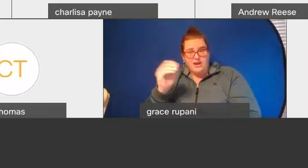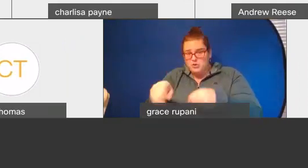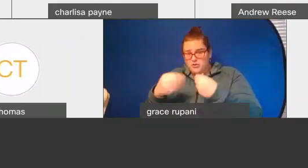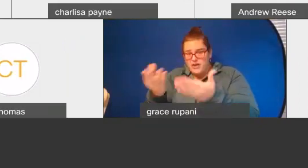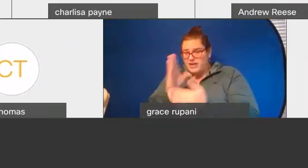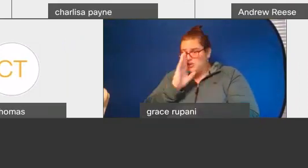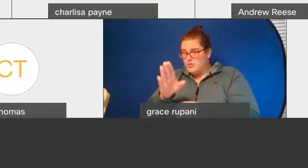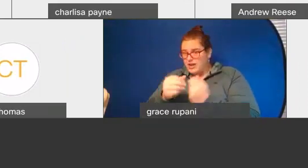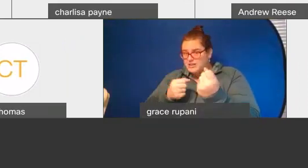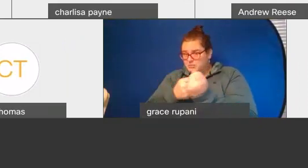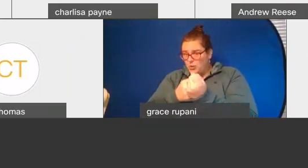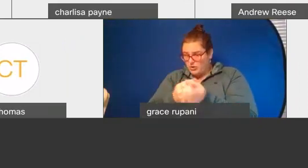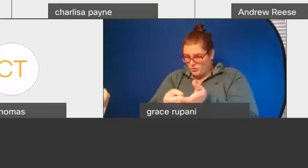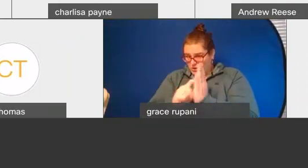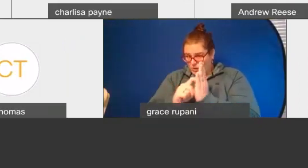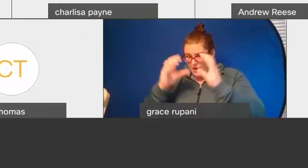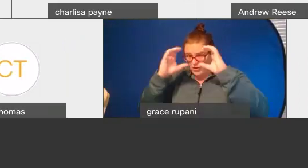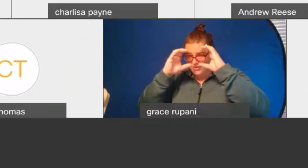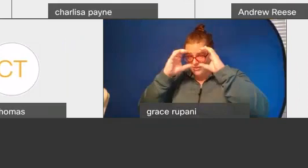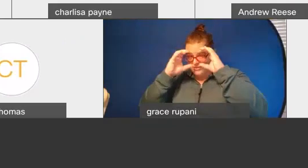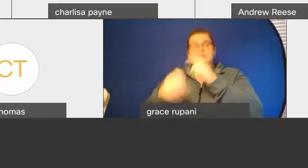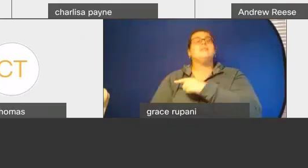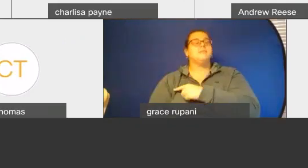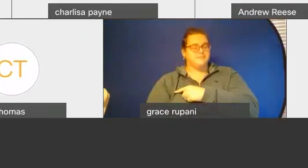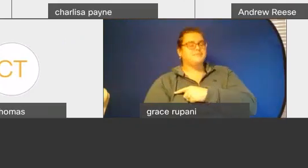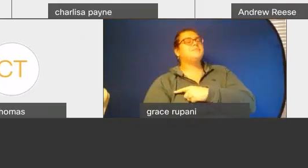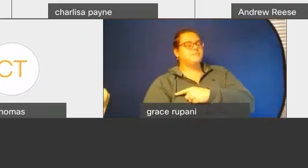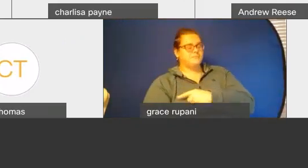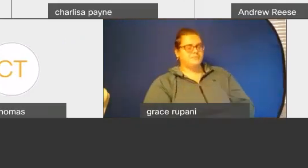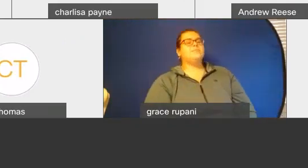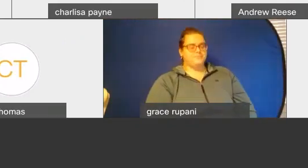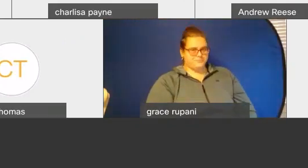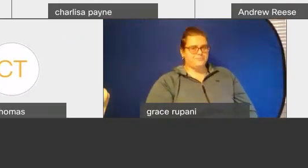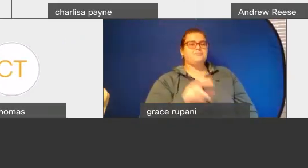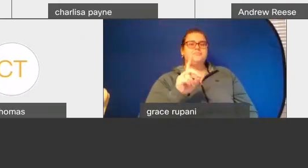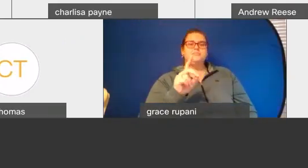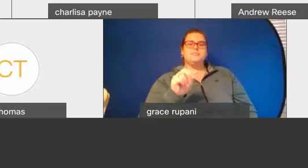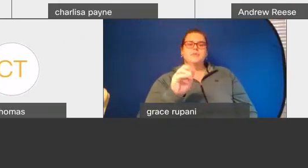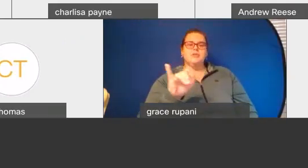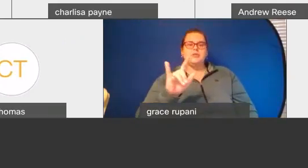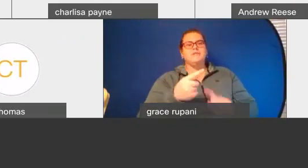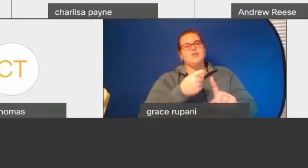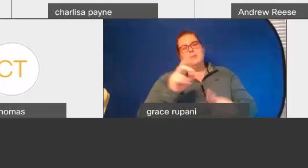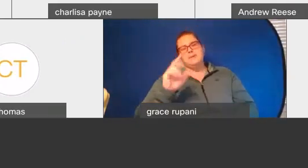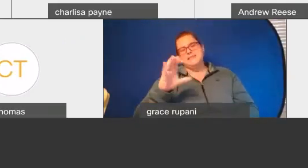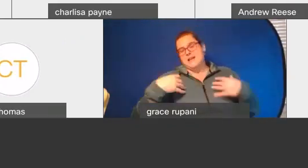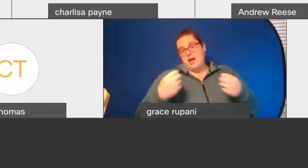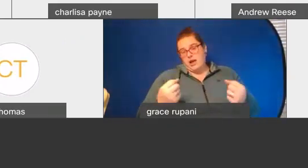Hi, thank you. And we did receive this question ahead of this call, so that was very helpful.